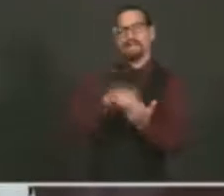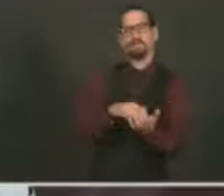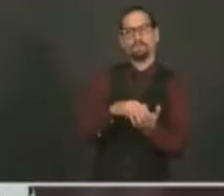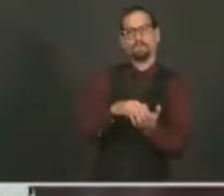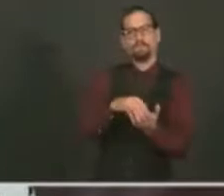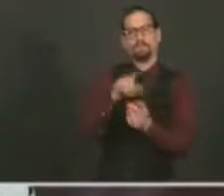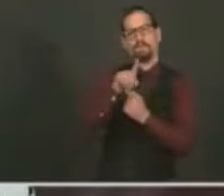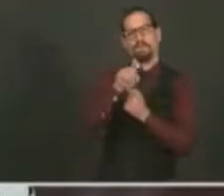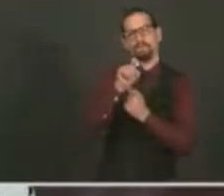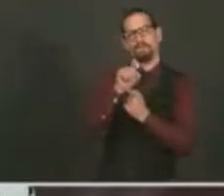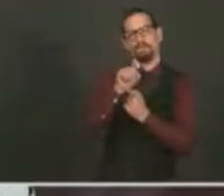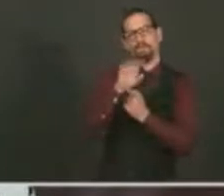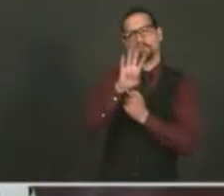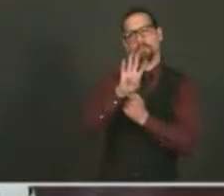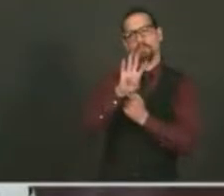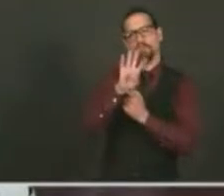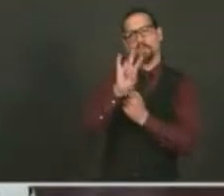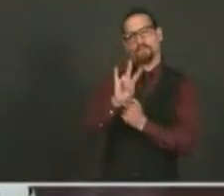1,147.